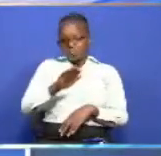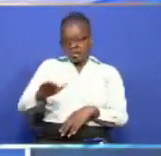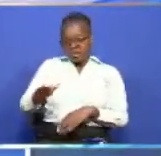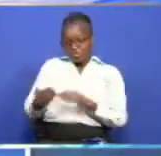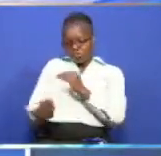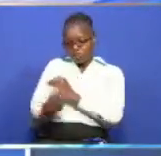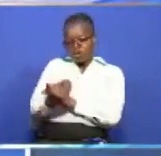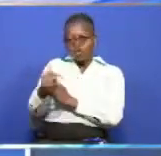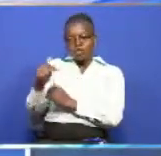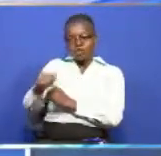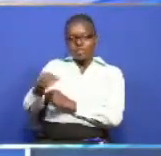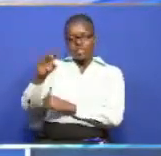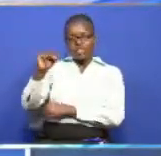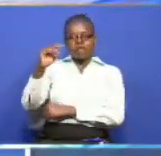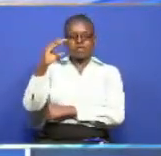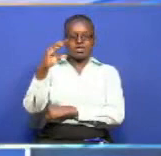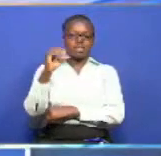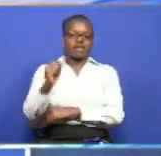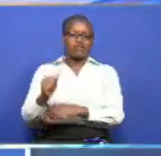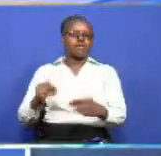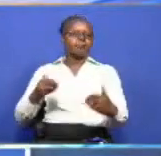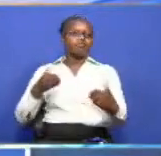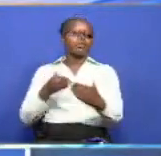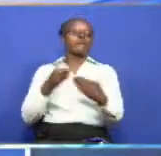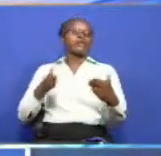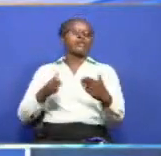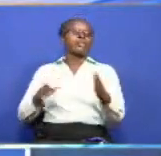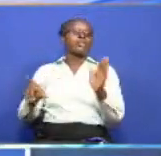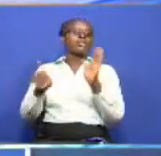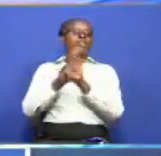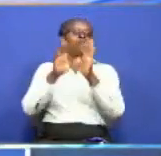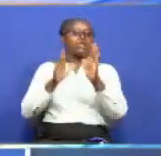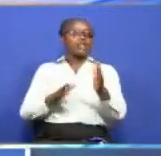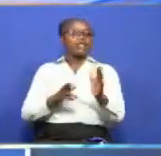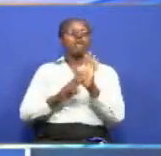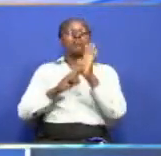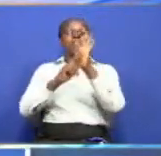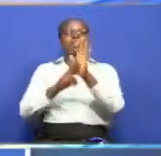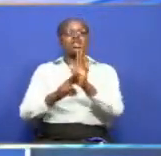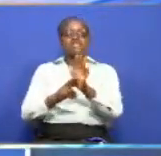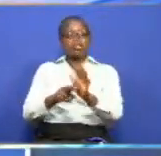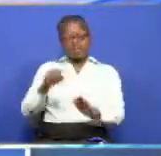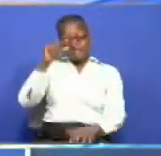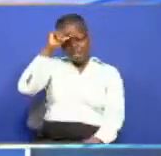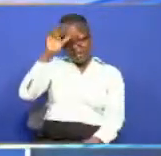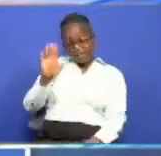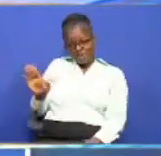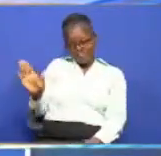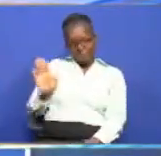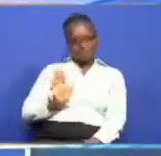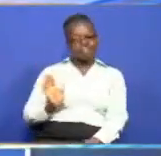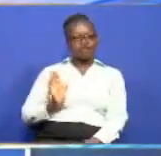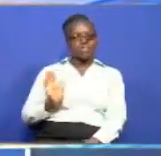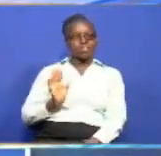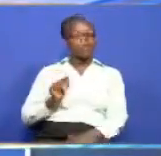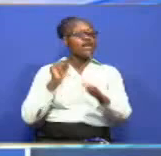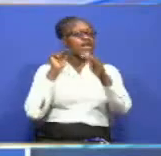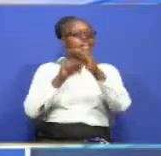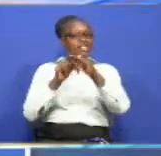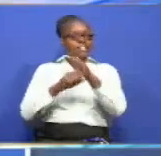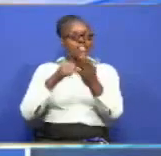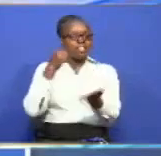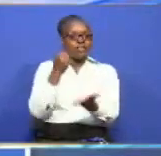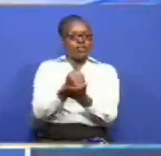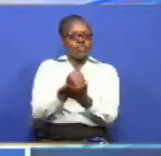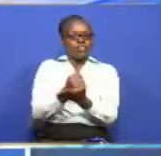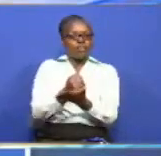group of ward representatives blocked lawyers representing area Governor Charity Ngilu from accessing the office of the Assembly Clerk.